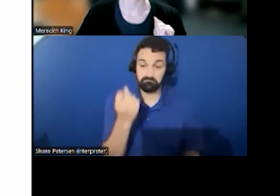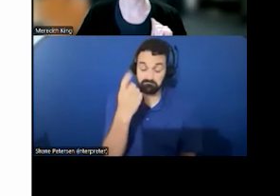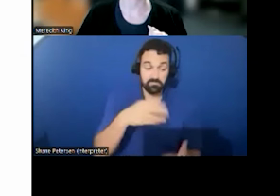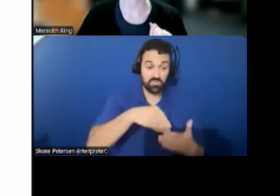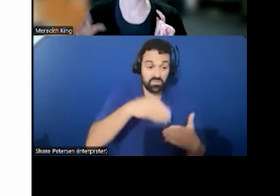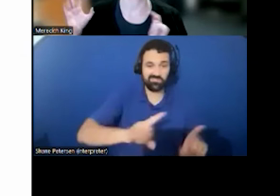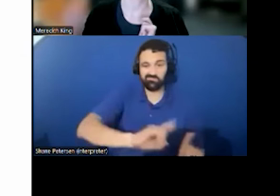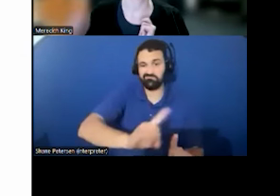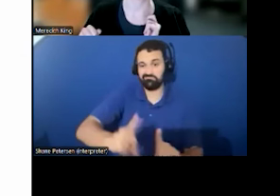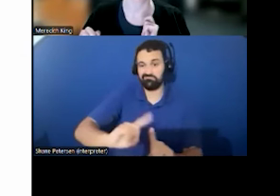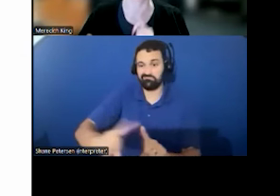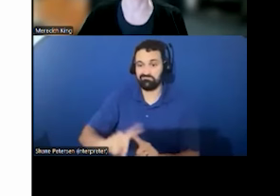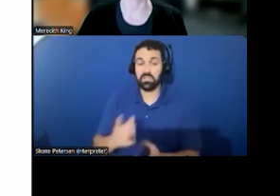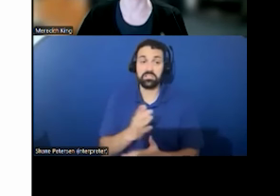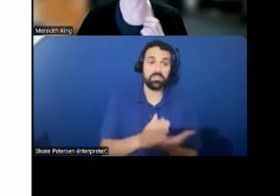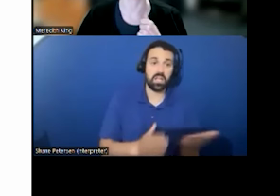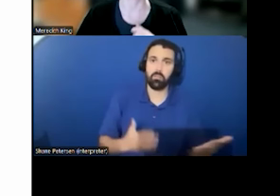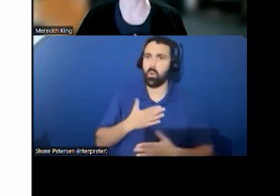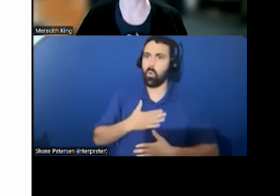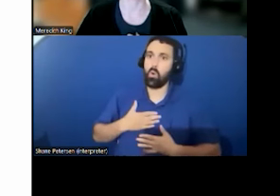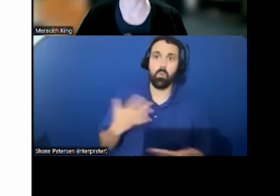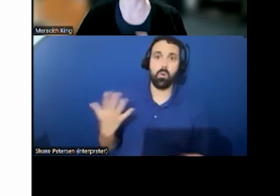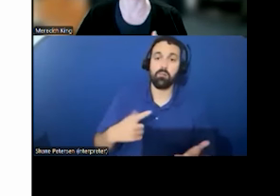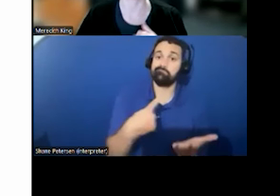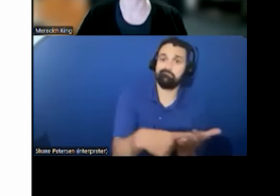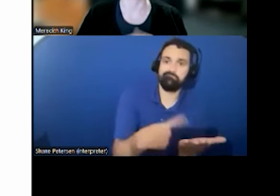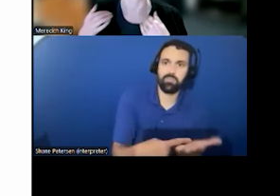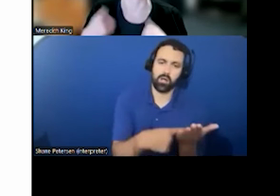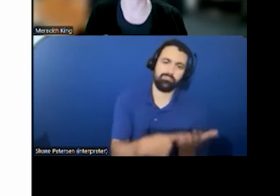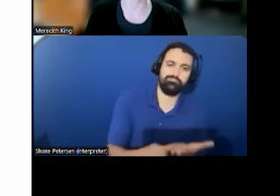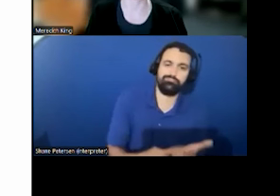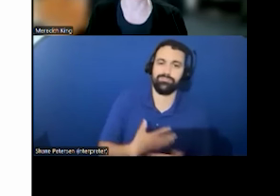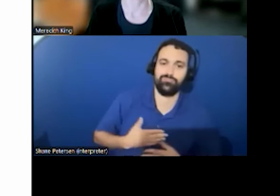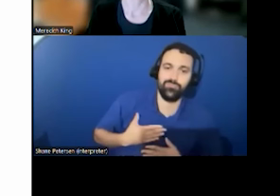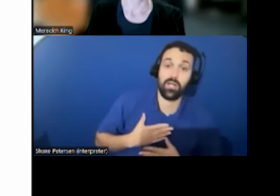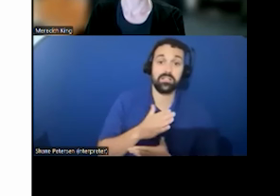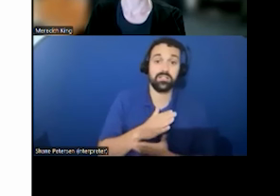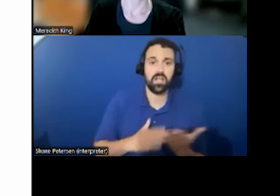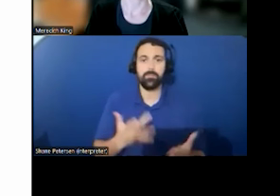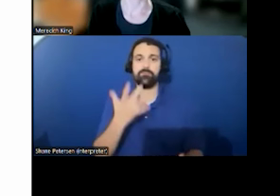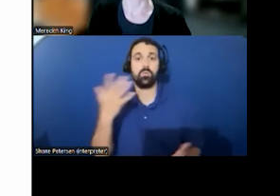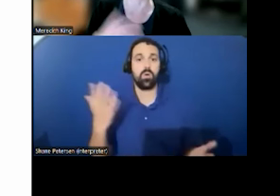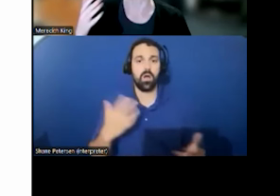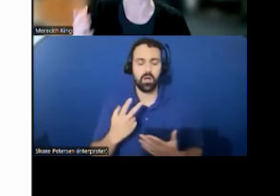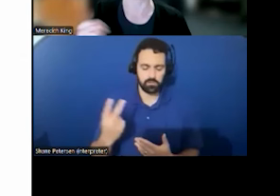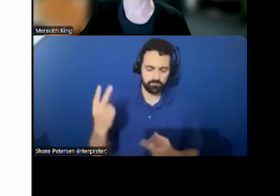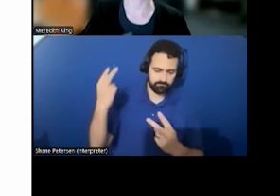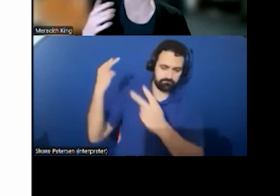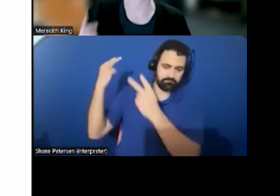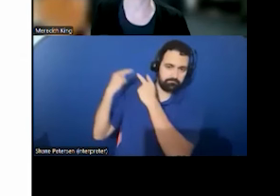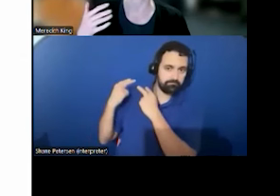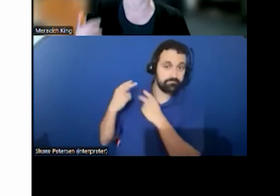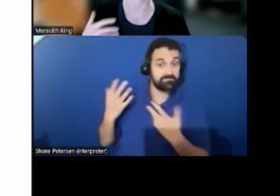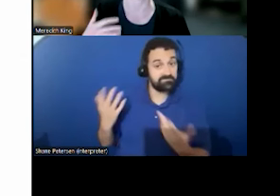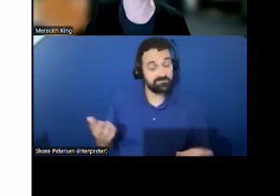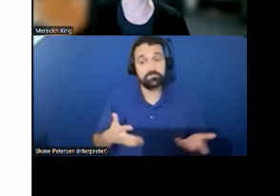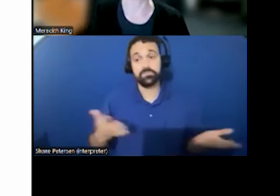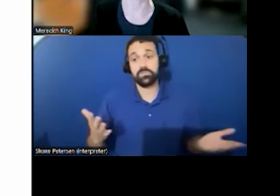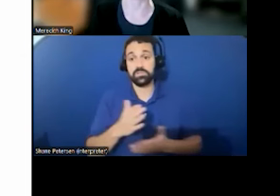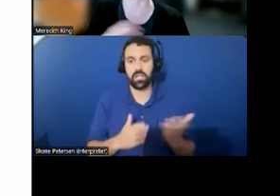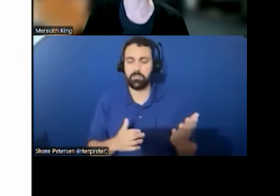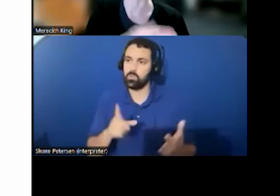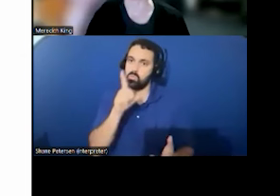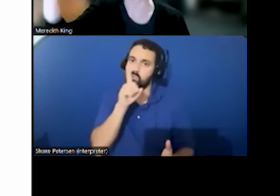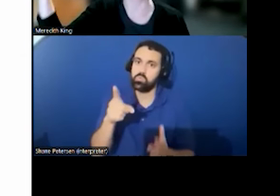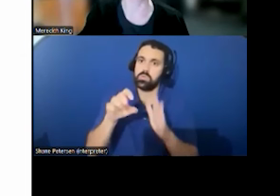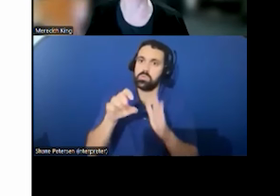some students love discussion and others prefer reflection. Some students are motivated by real world examples. They